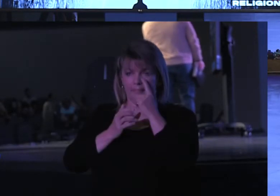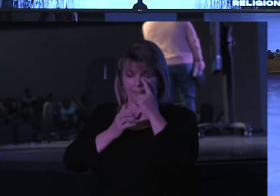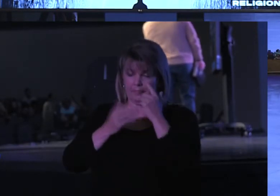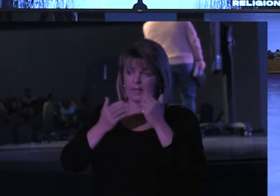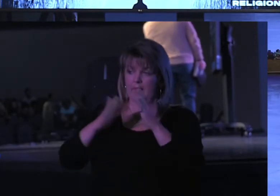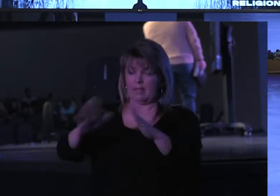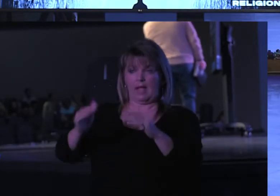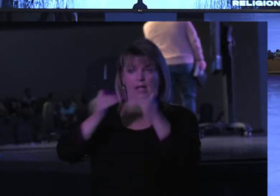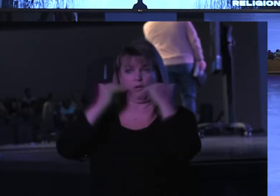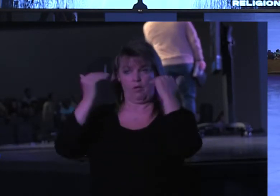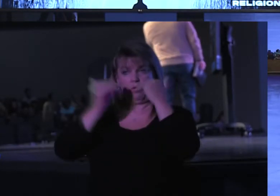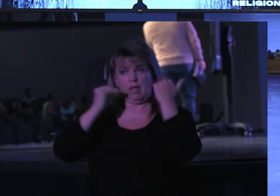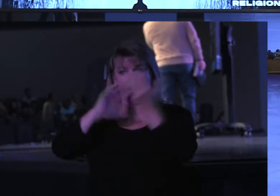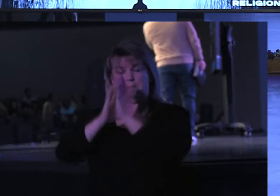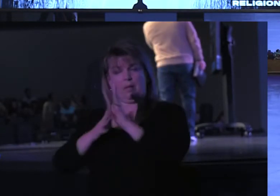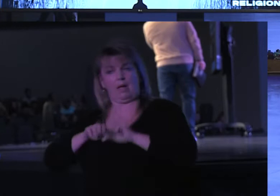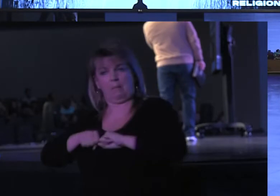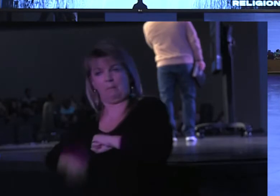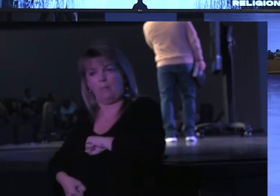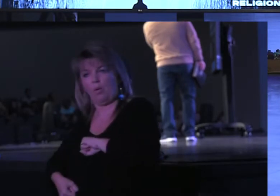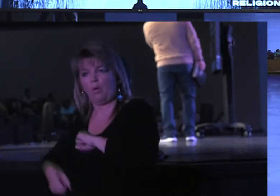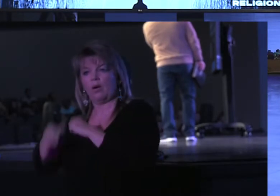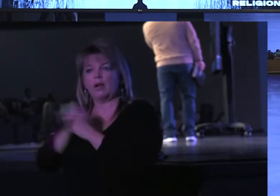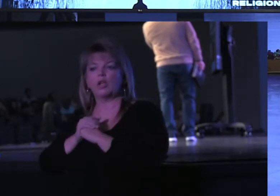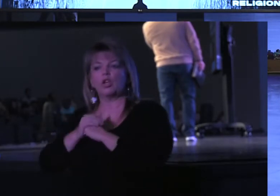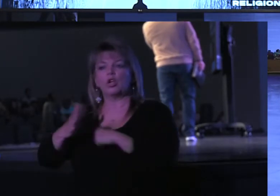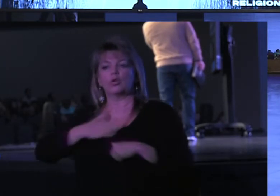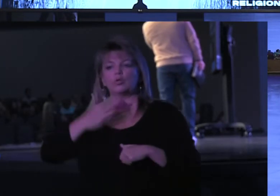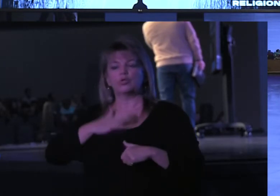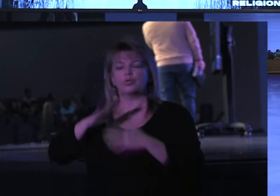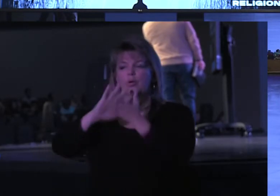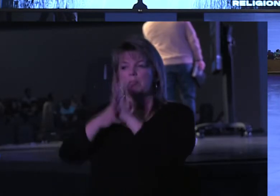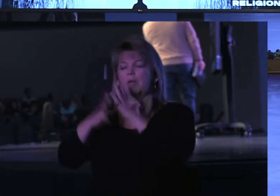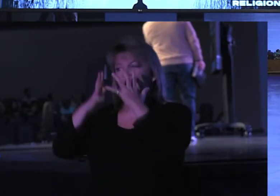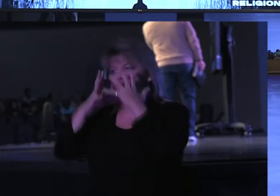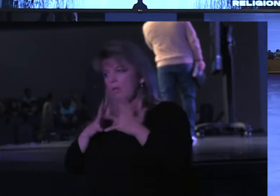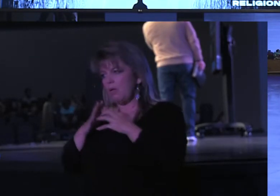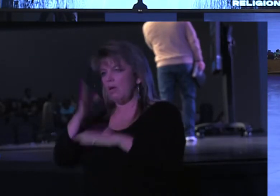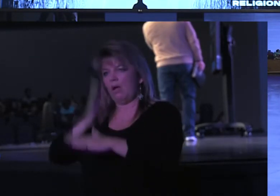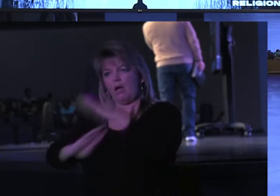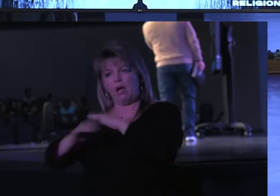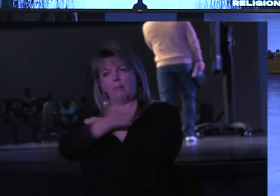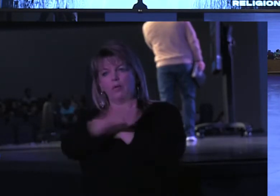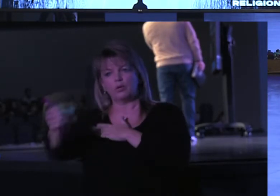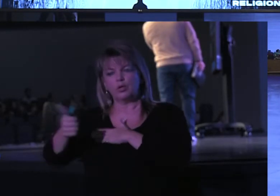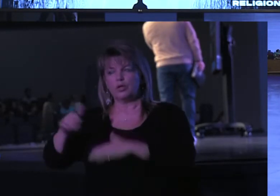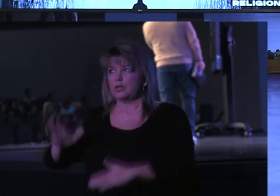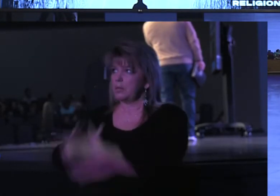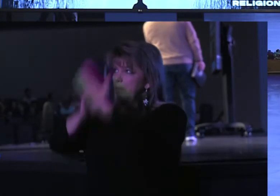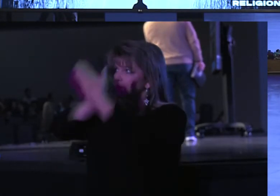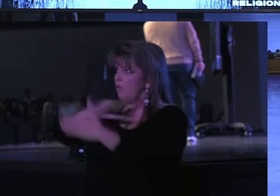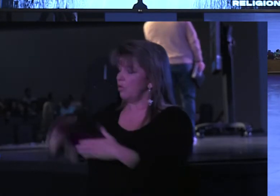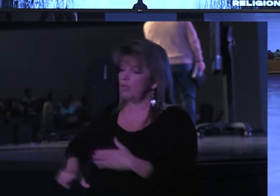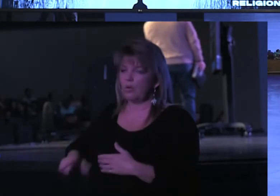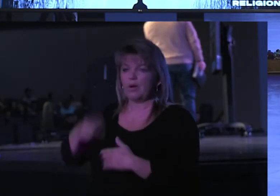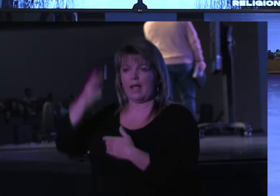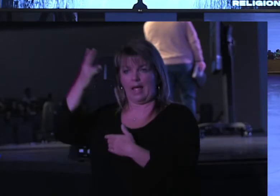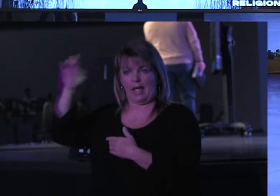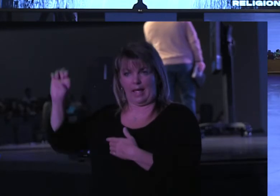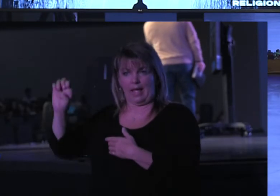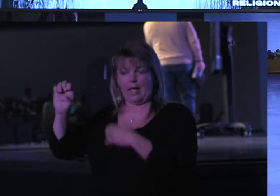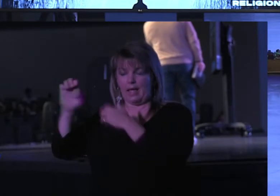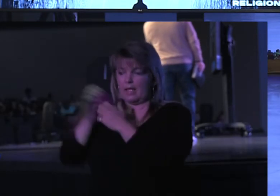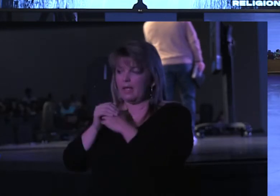Let your laughter be turned to mourning and your joy to gloom. Humble yourselves before the Lord, and he